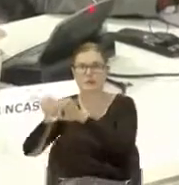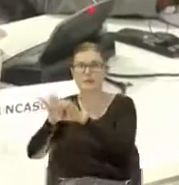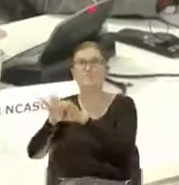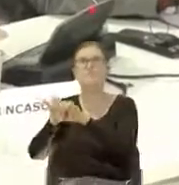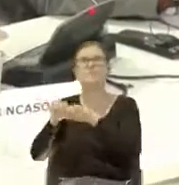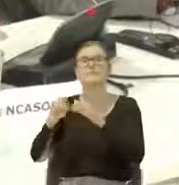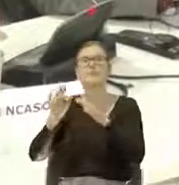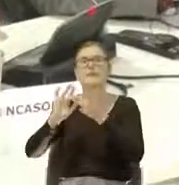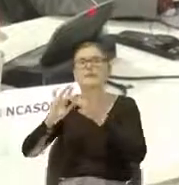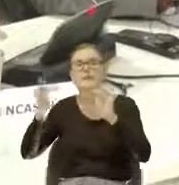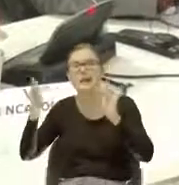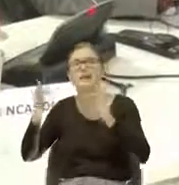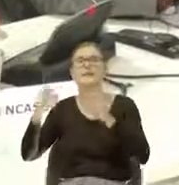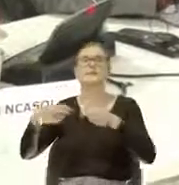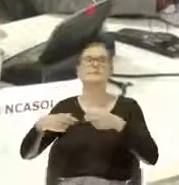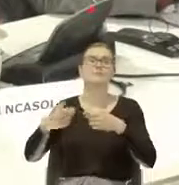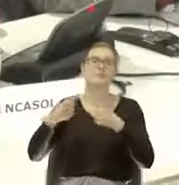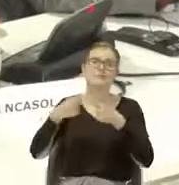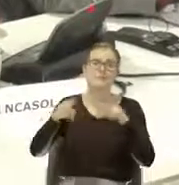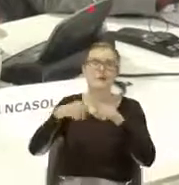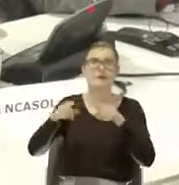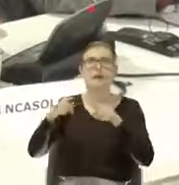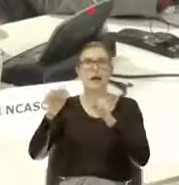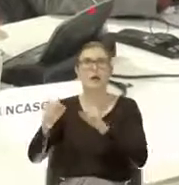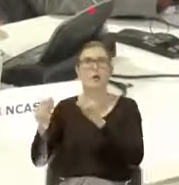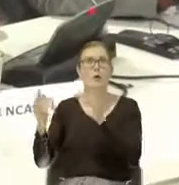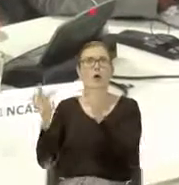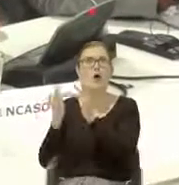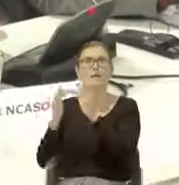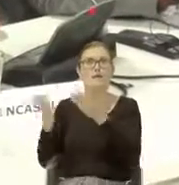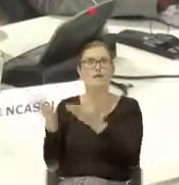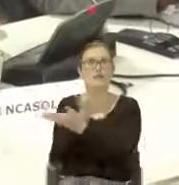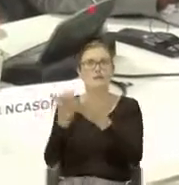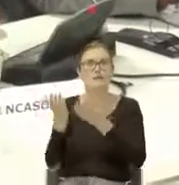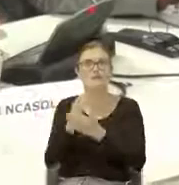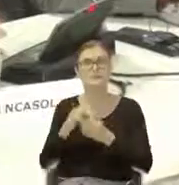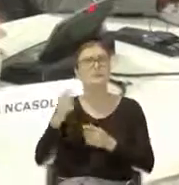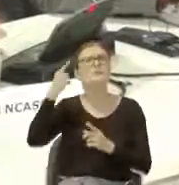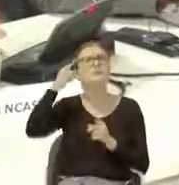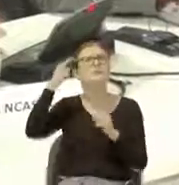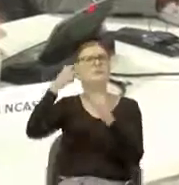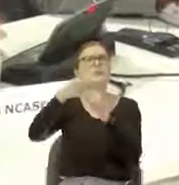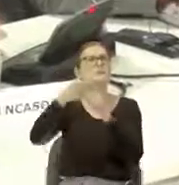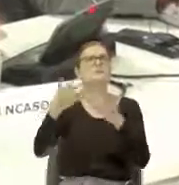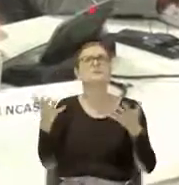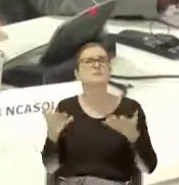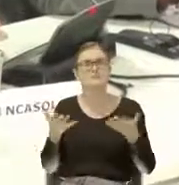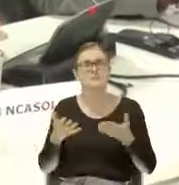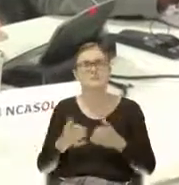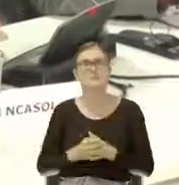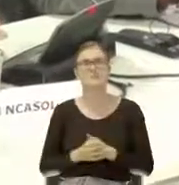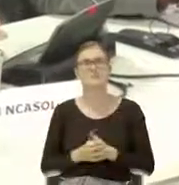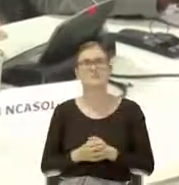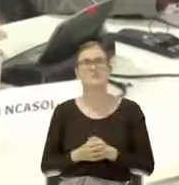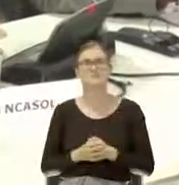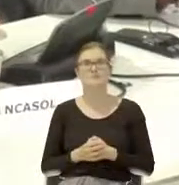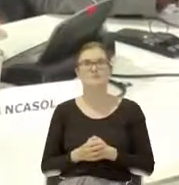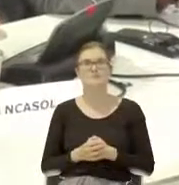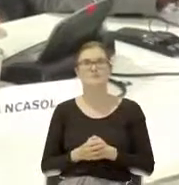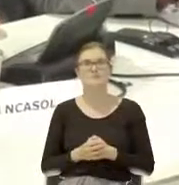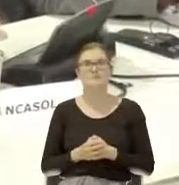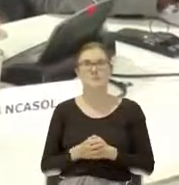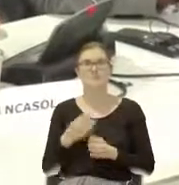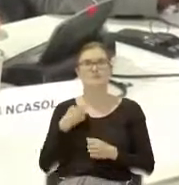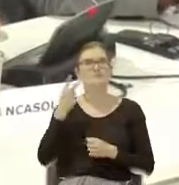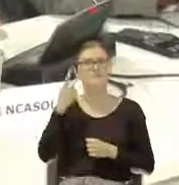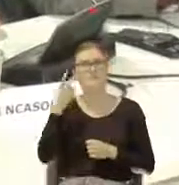the aim to reinforce some unbalanced territories with the engagement, companies, talent, and